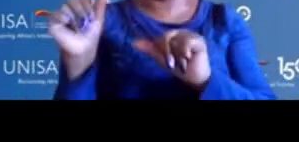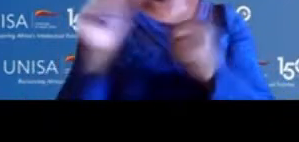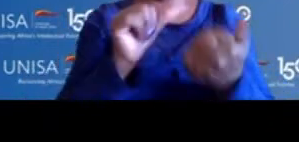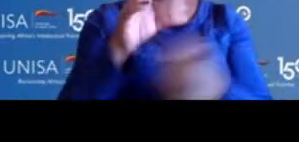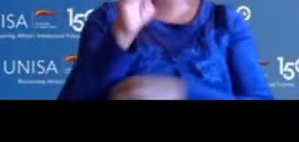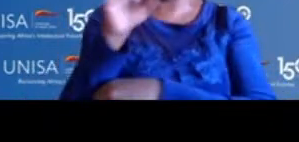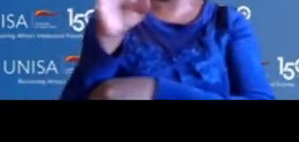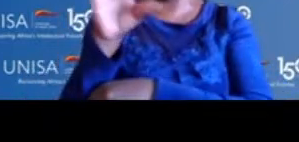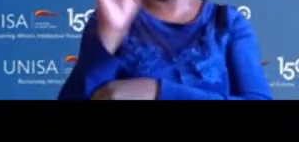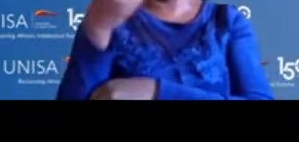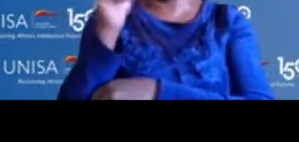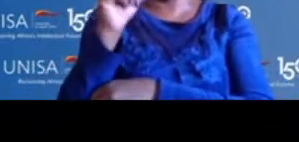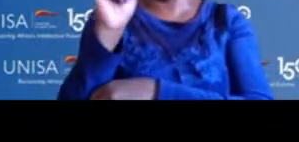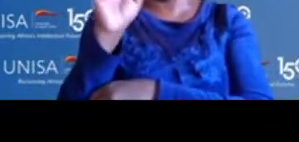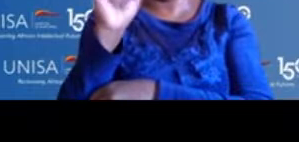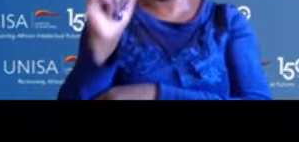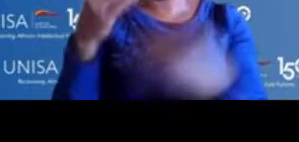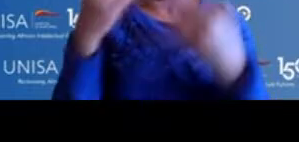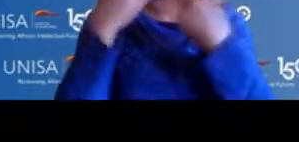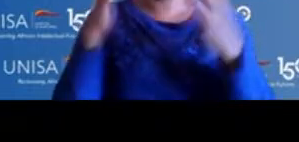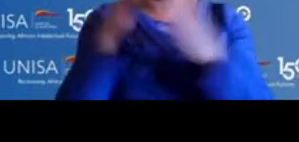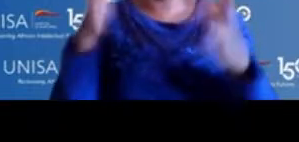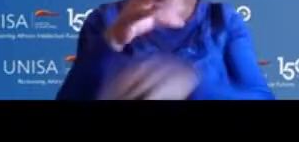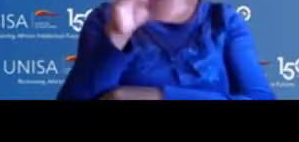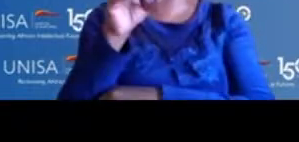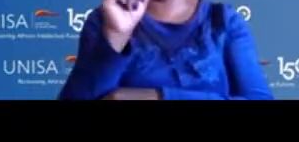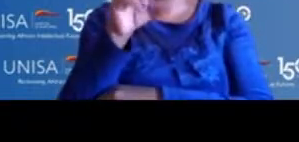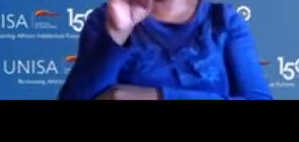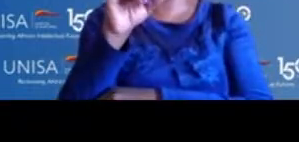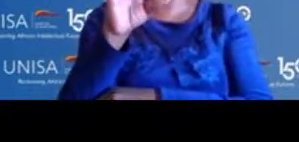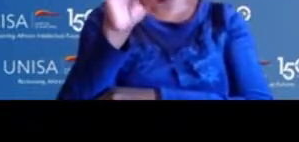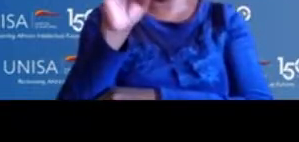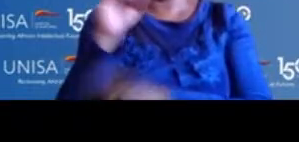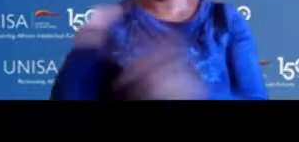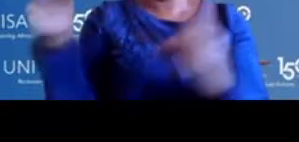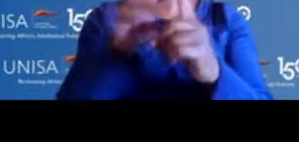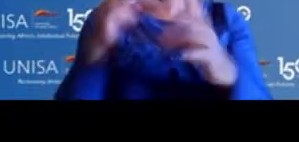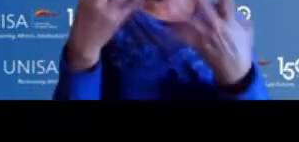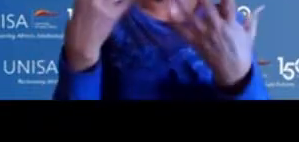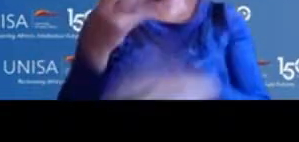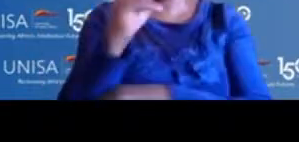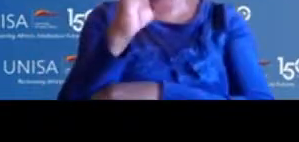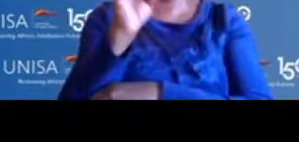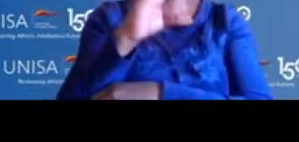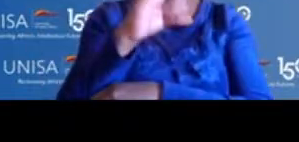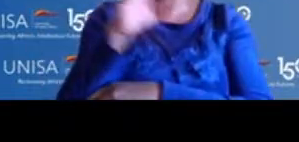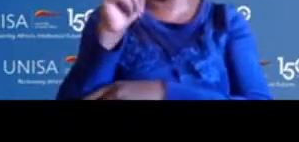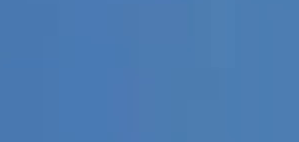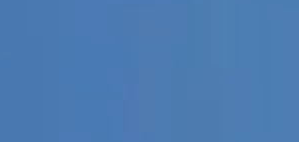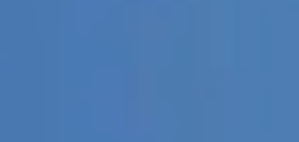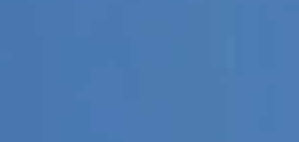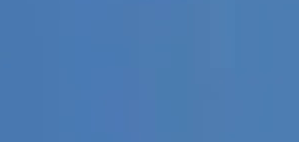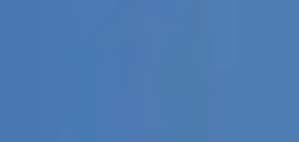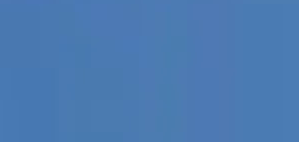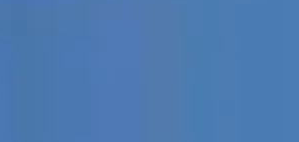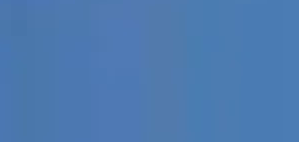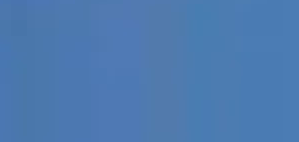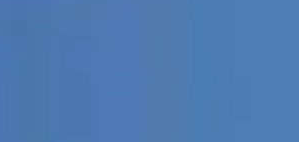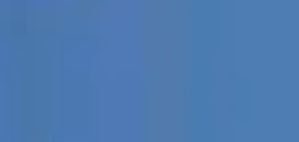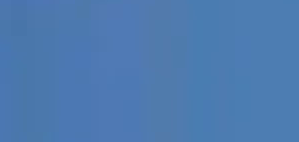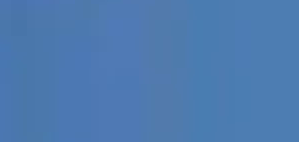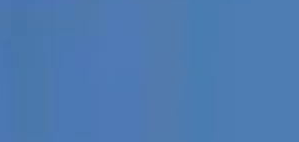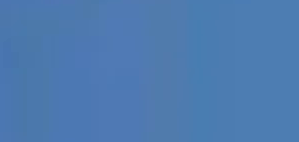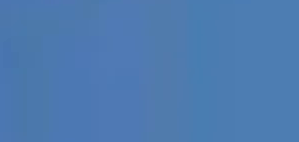Chetty. Thanks so much, David, for that, especially looking at the mock exams, the required devices. I think that's quite important for our